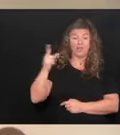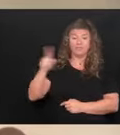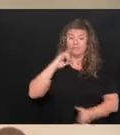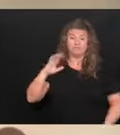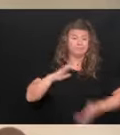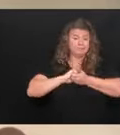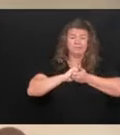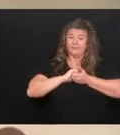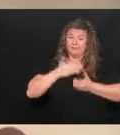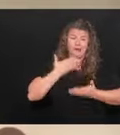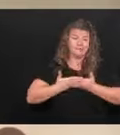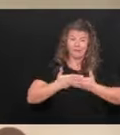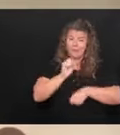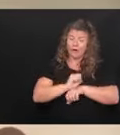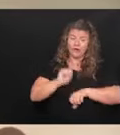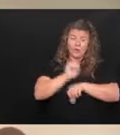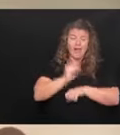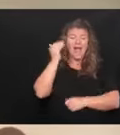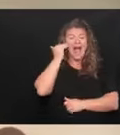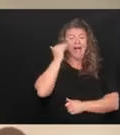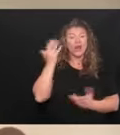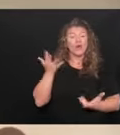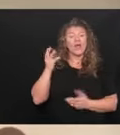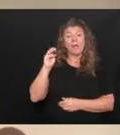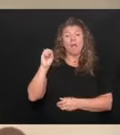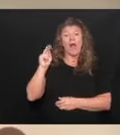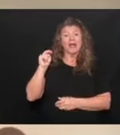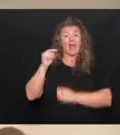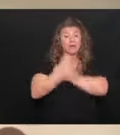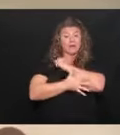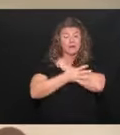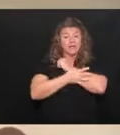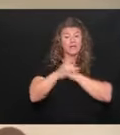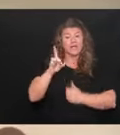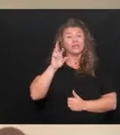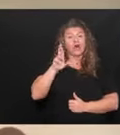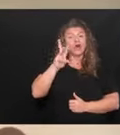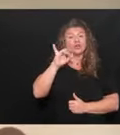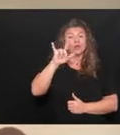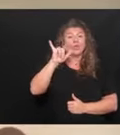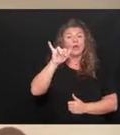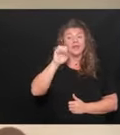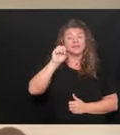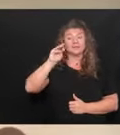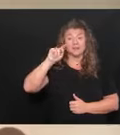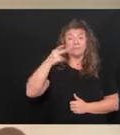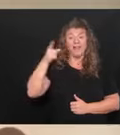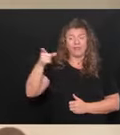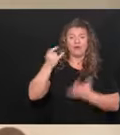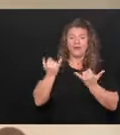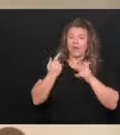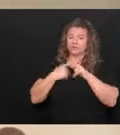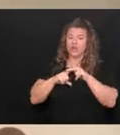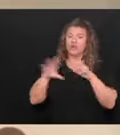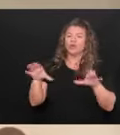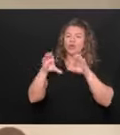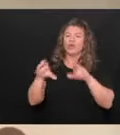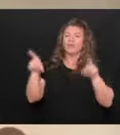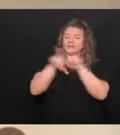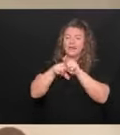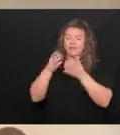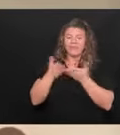up here in Monongalia County, Dr. Lee Smith and the team here are starting to do the